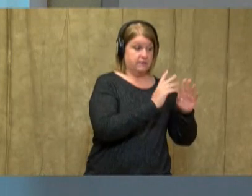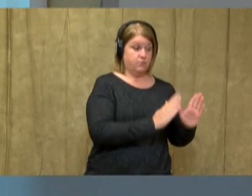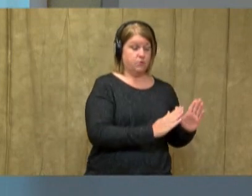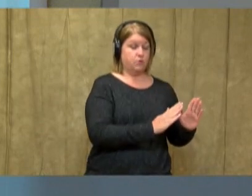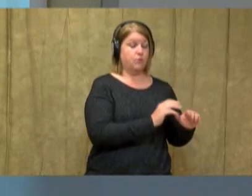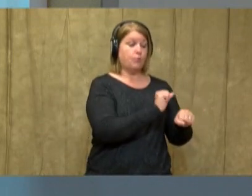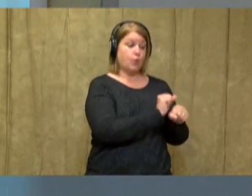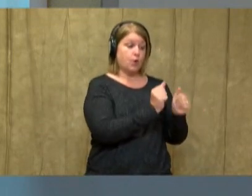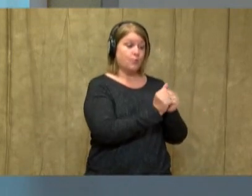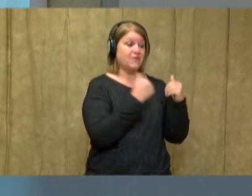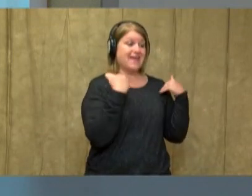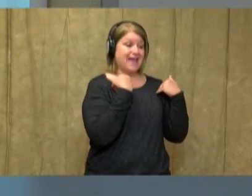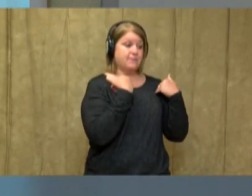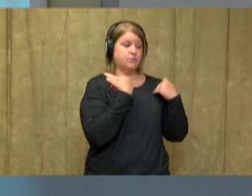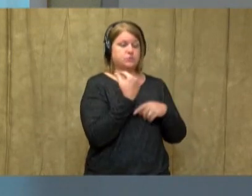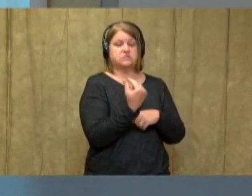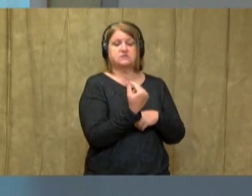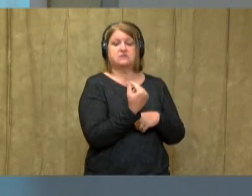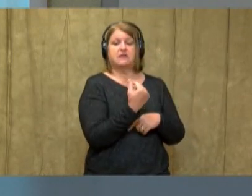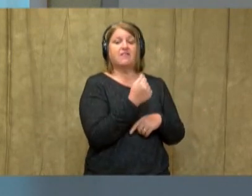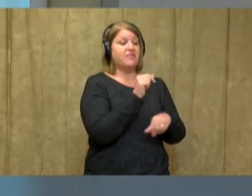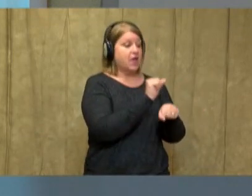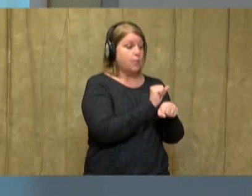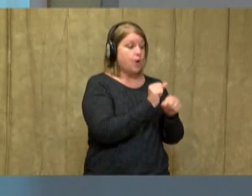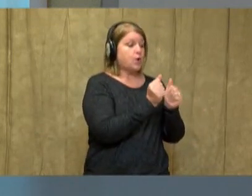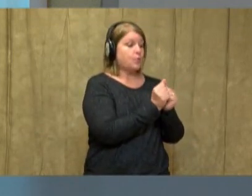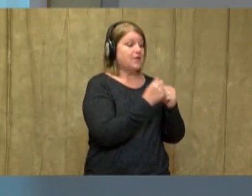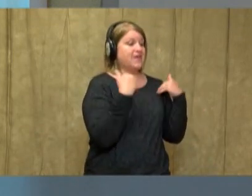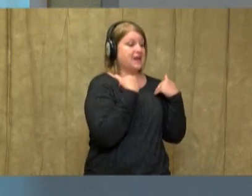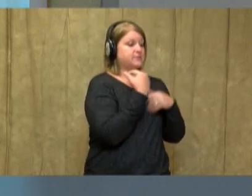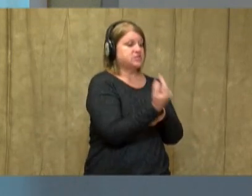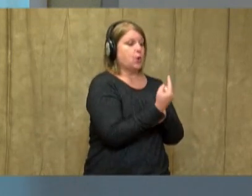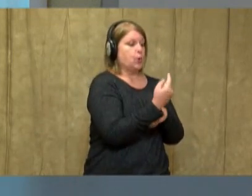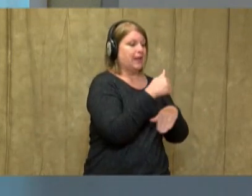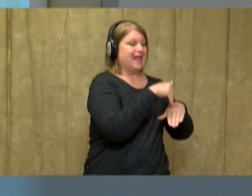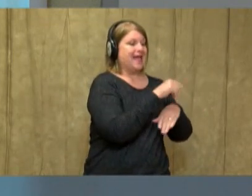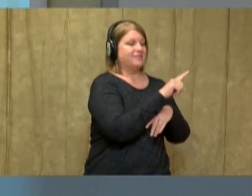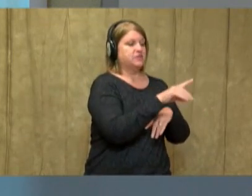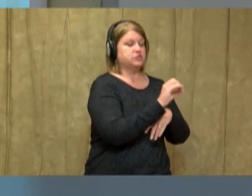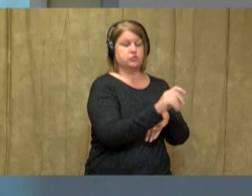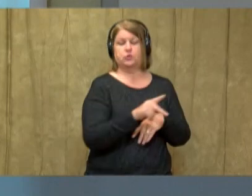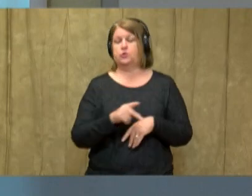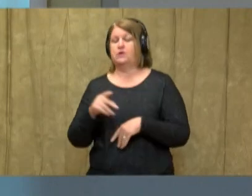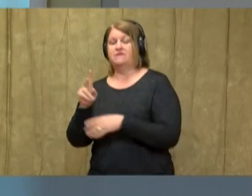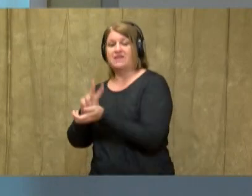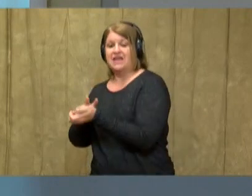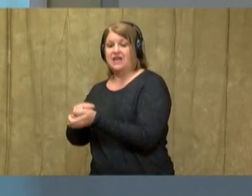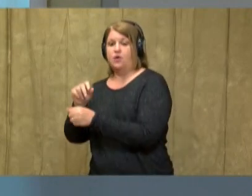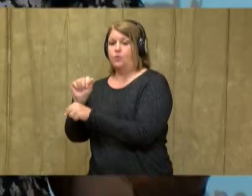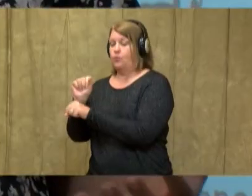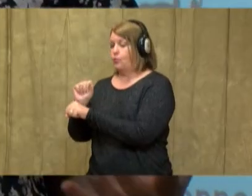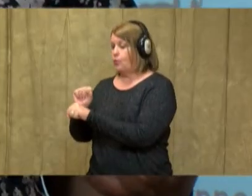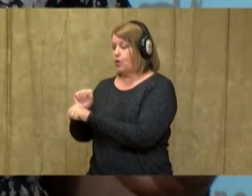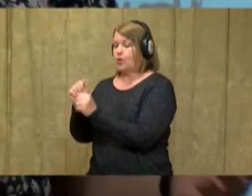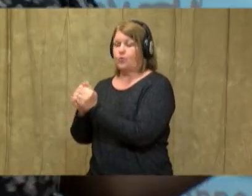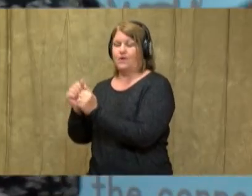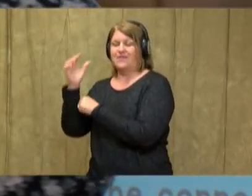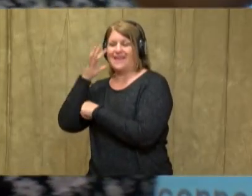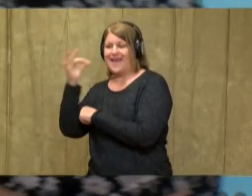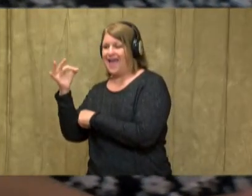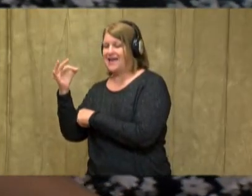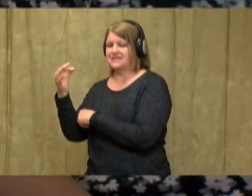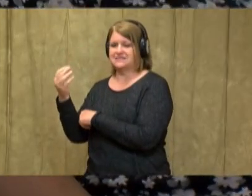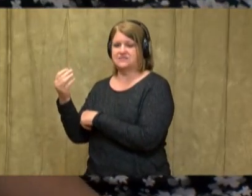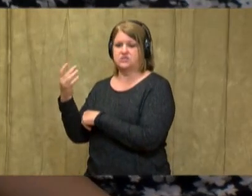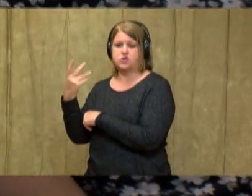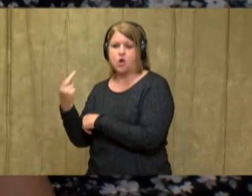with animals only at the zoo. A veterinarian works with cats, dogs, birds. They work with all animals.